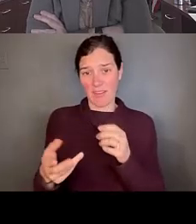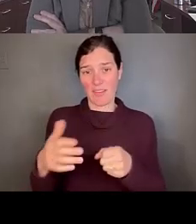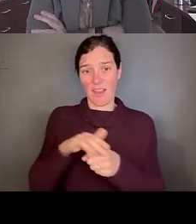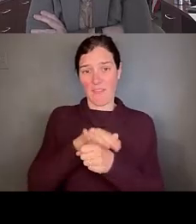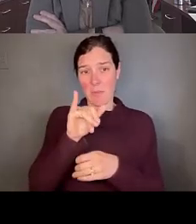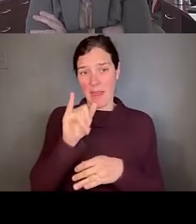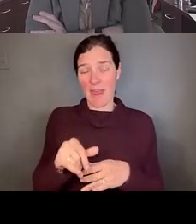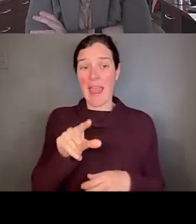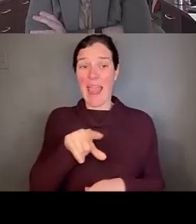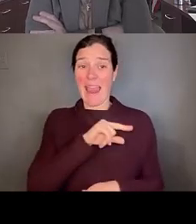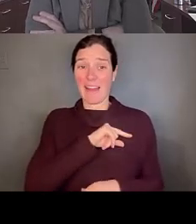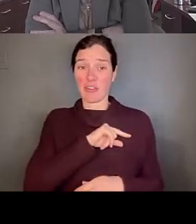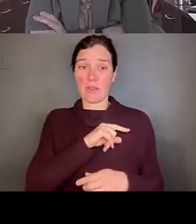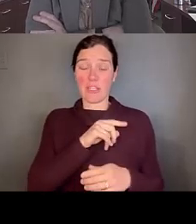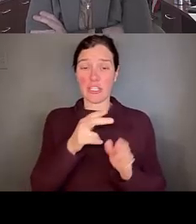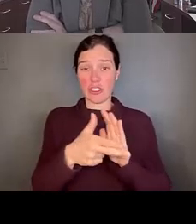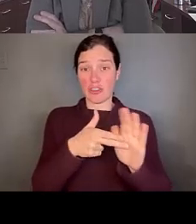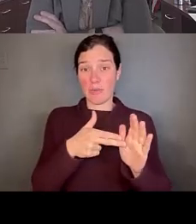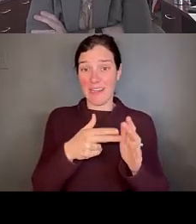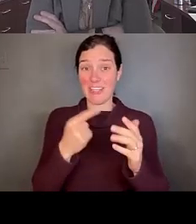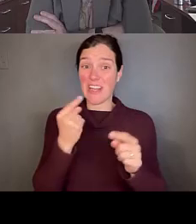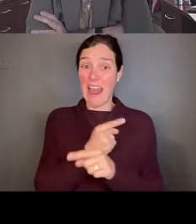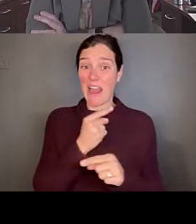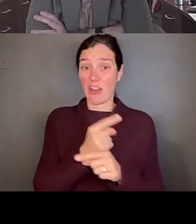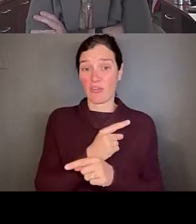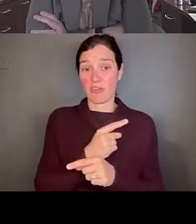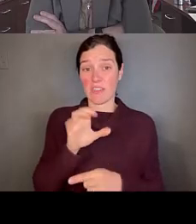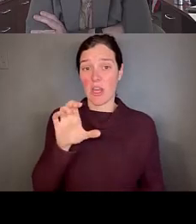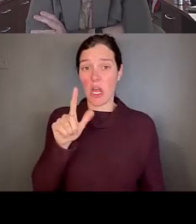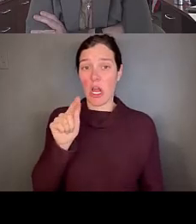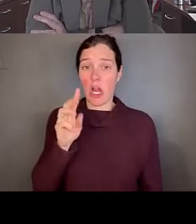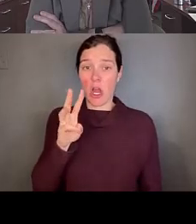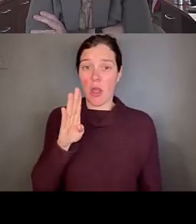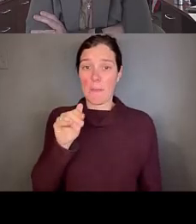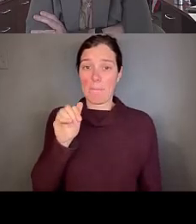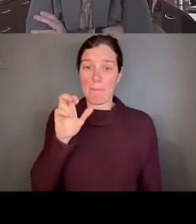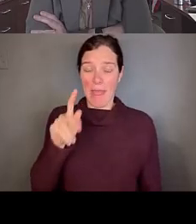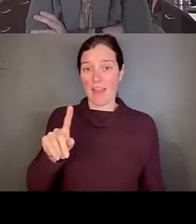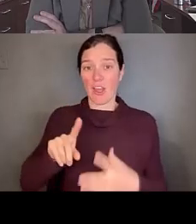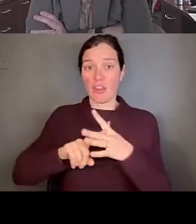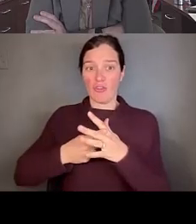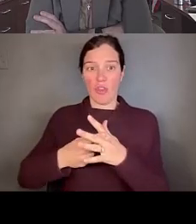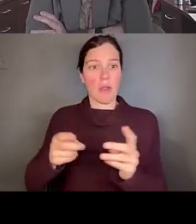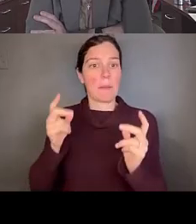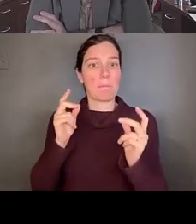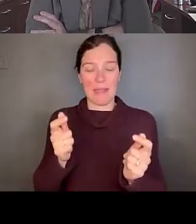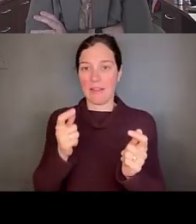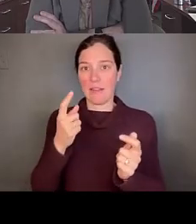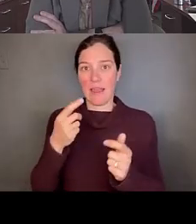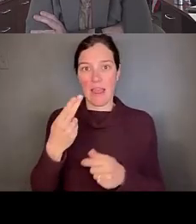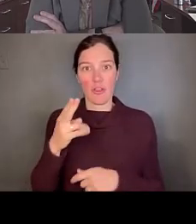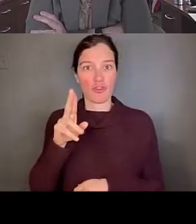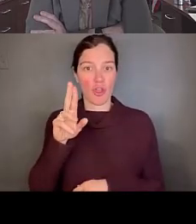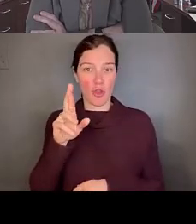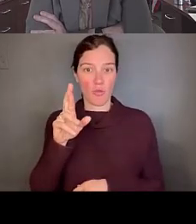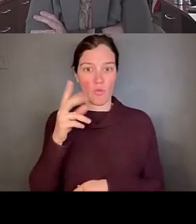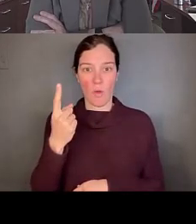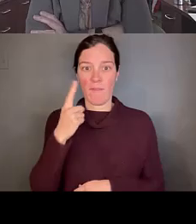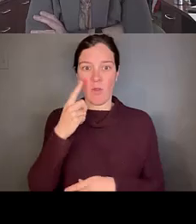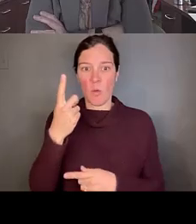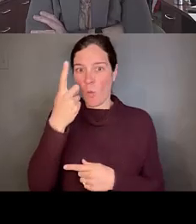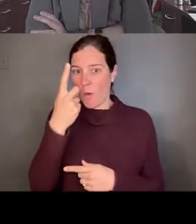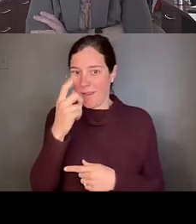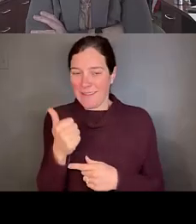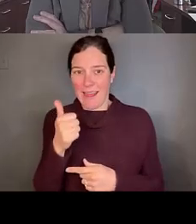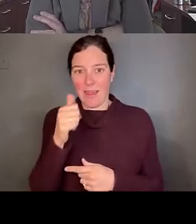Eligibility determination accuracy. Clawbacks in H.R. 1 start immediately for even